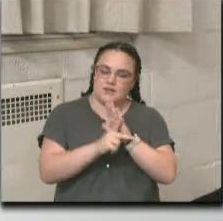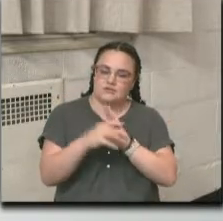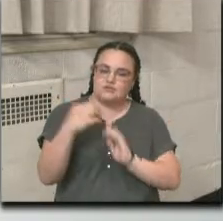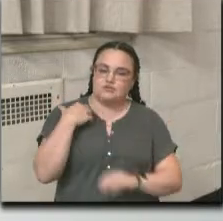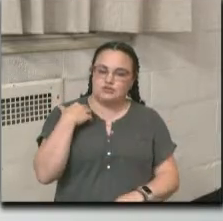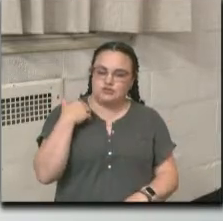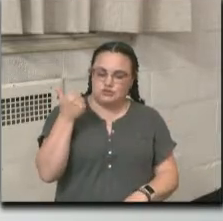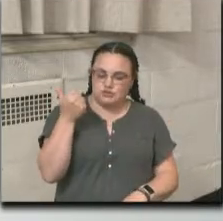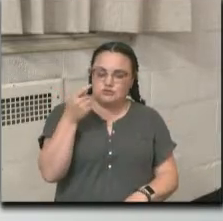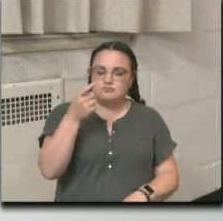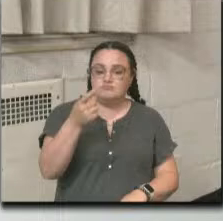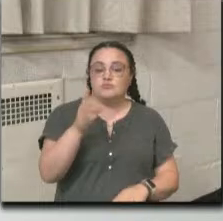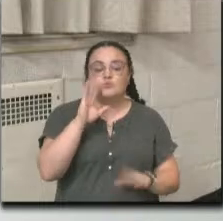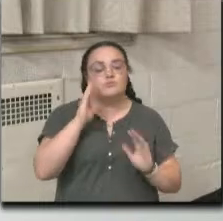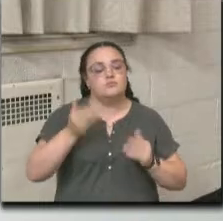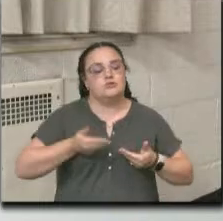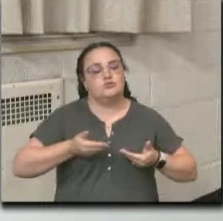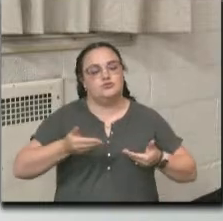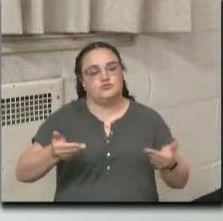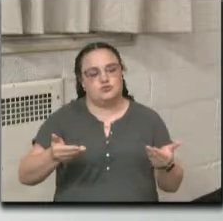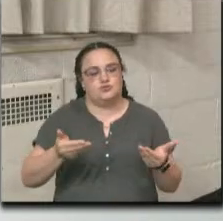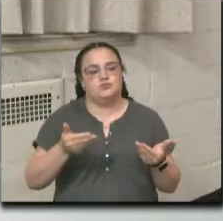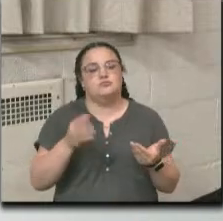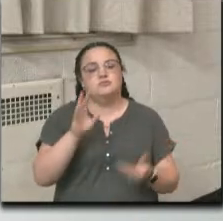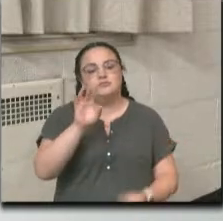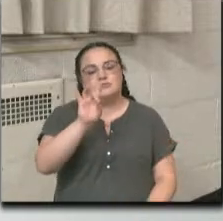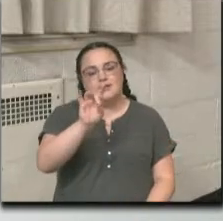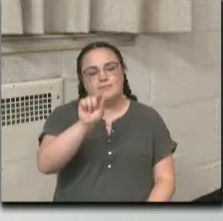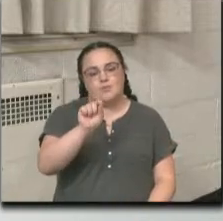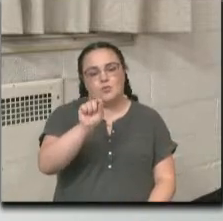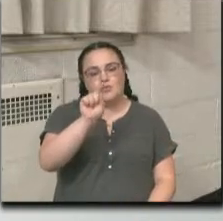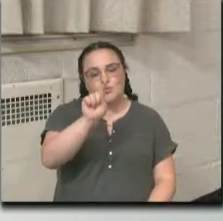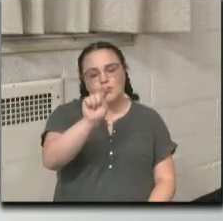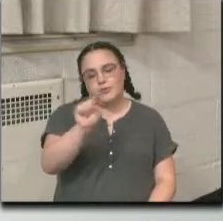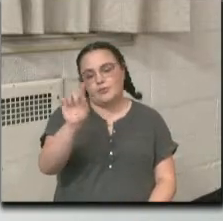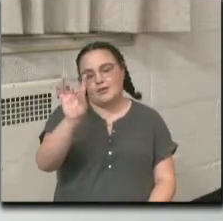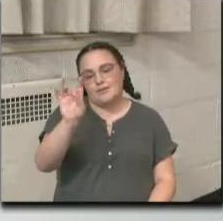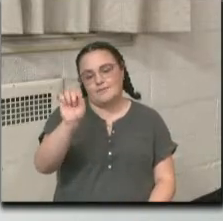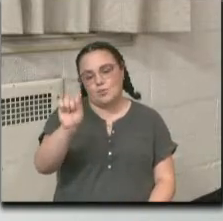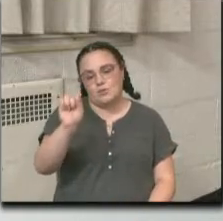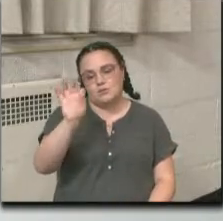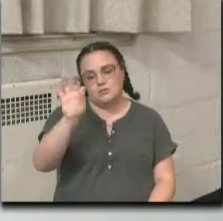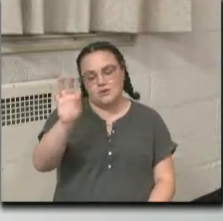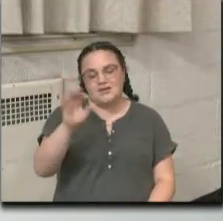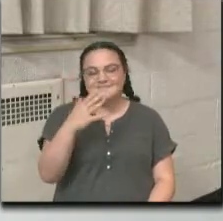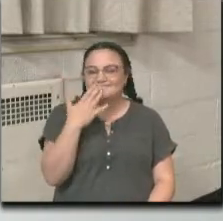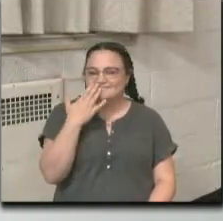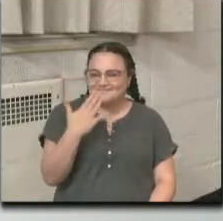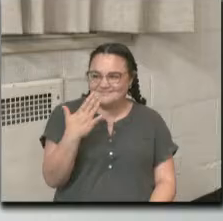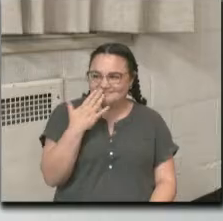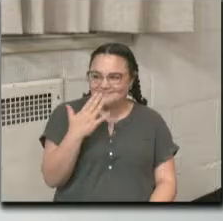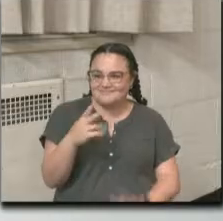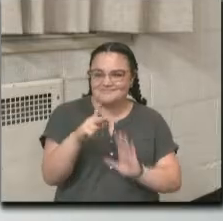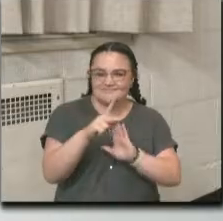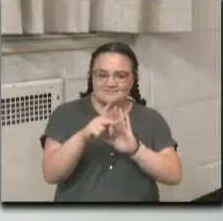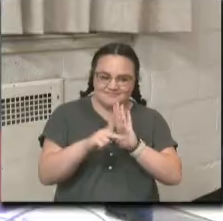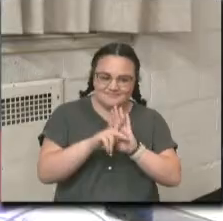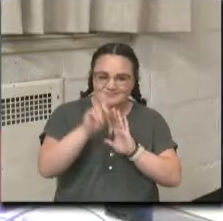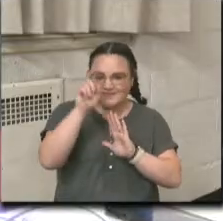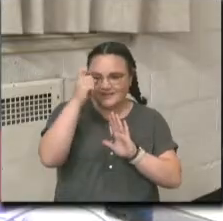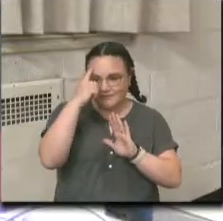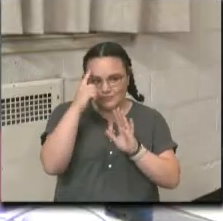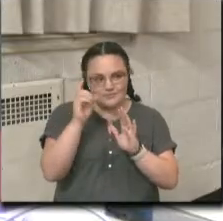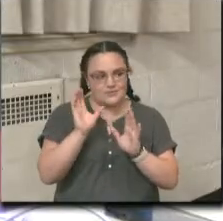new business first reader agenda items 8.1 through 8.9. Thanks so much, Chair Mickens-Murray. The Policy and Governance Committee met